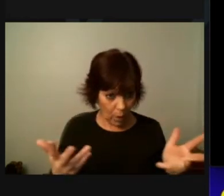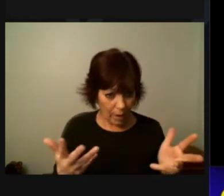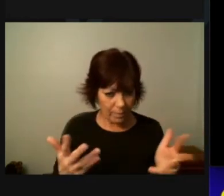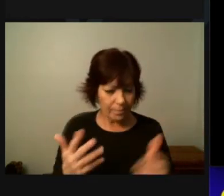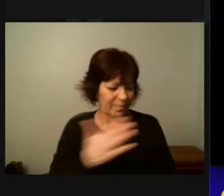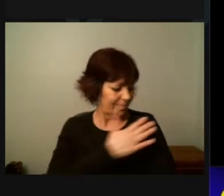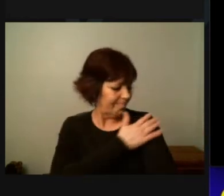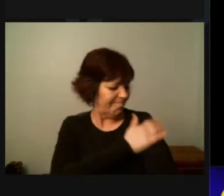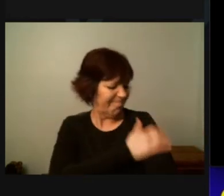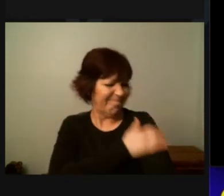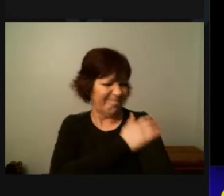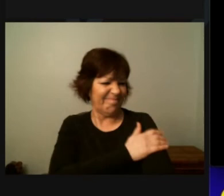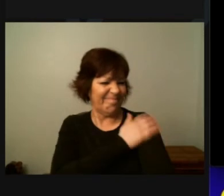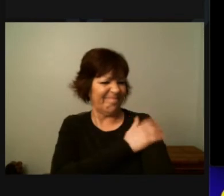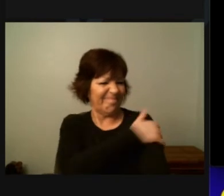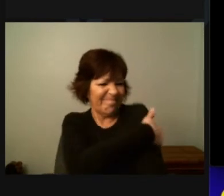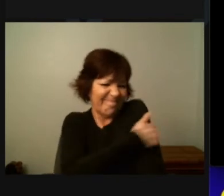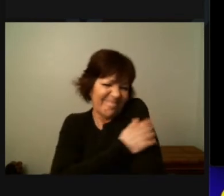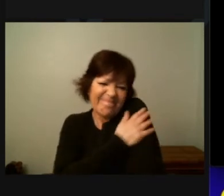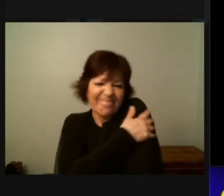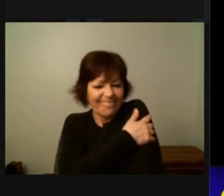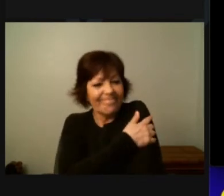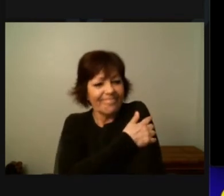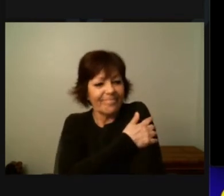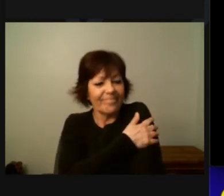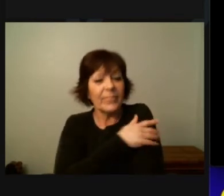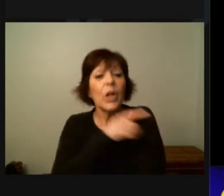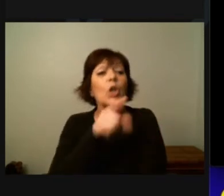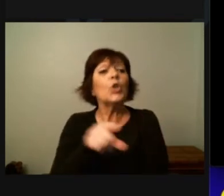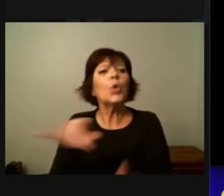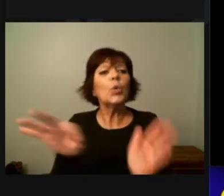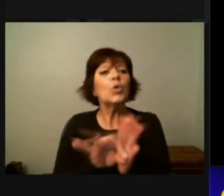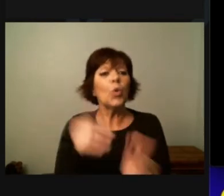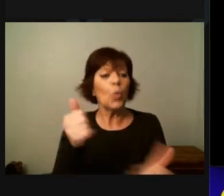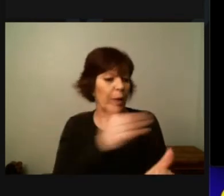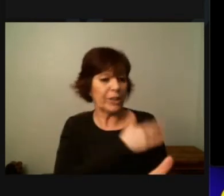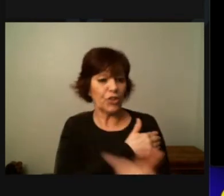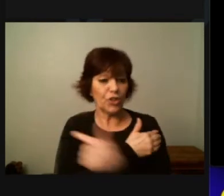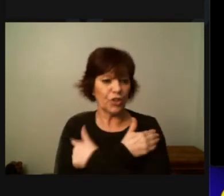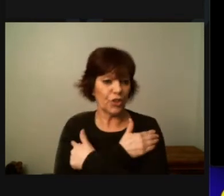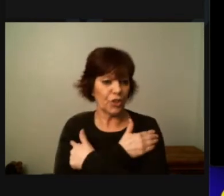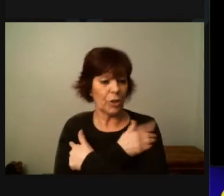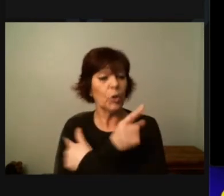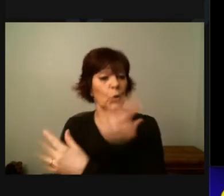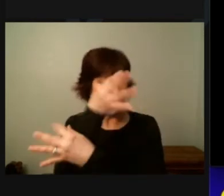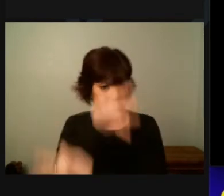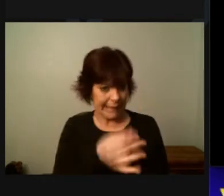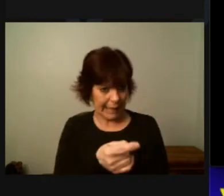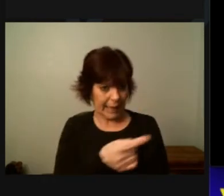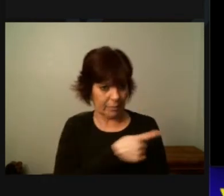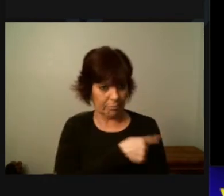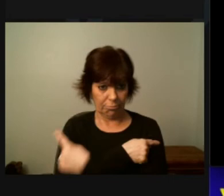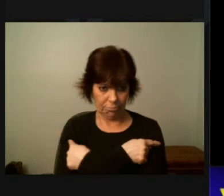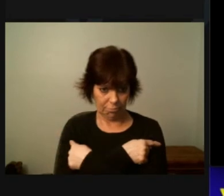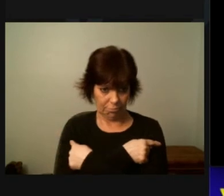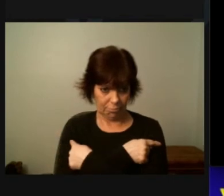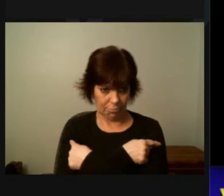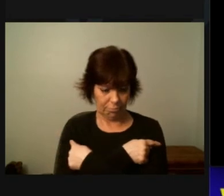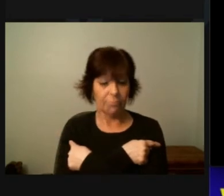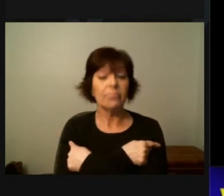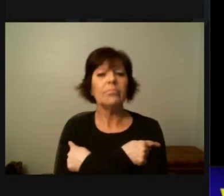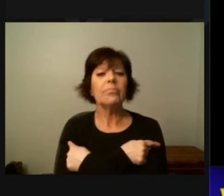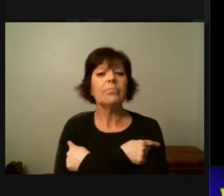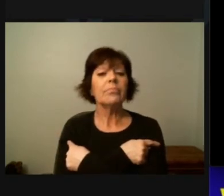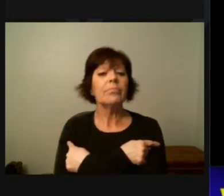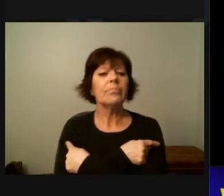arm in which you get the vaccine, and you get to choose which arm you want your vaccine in,